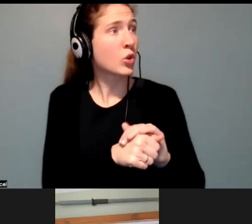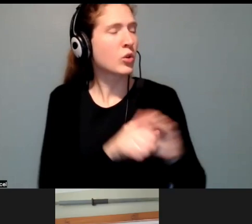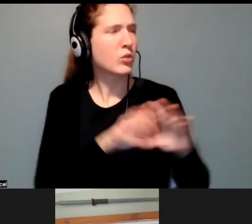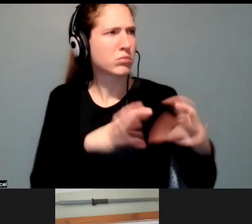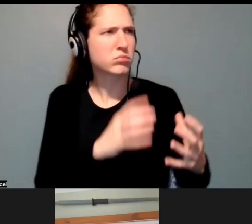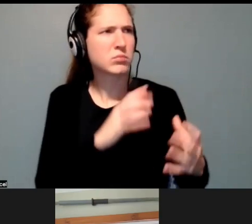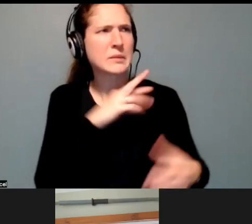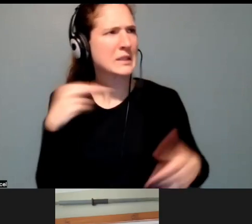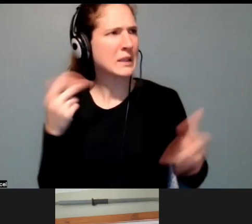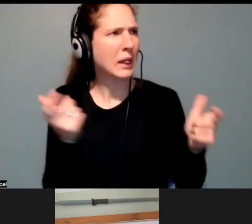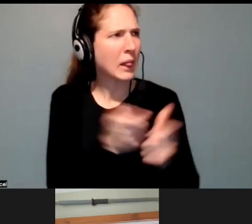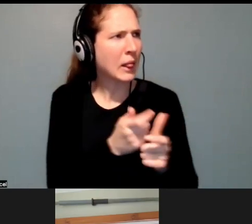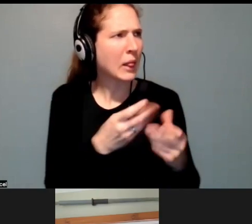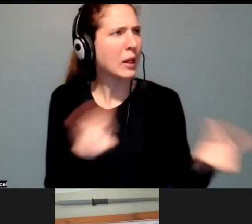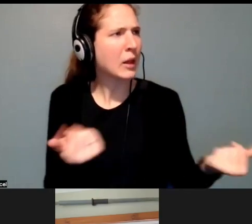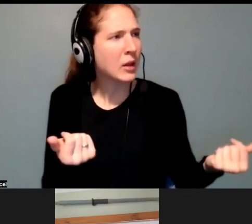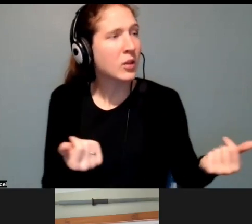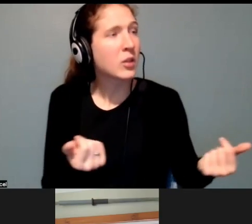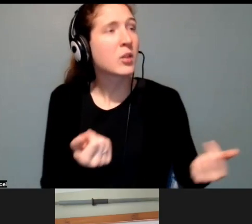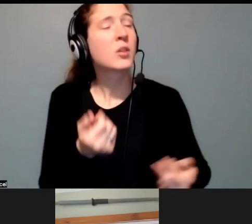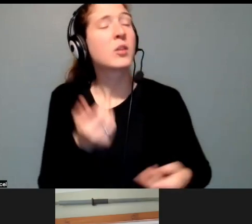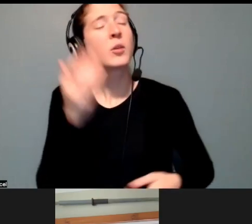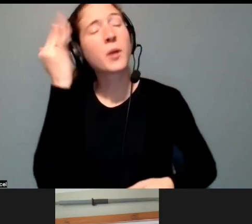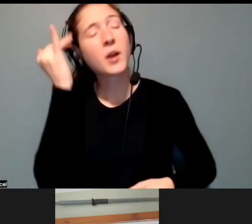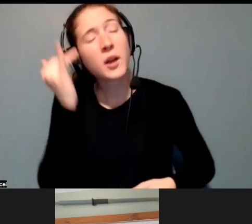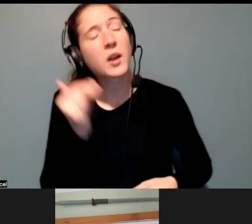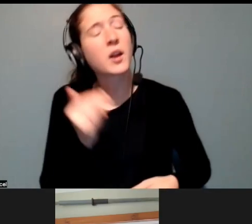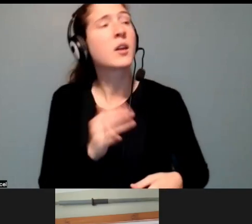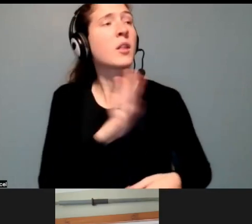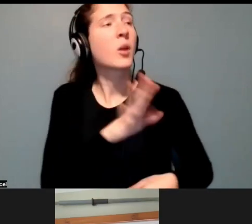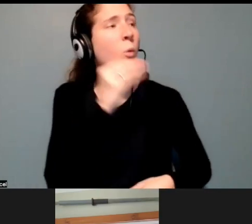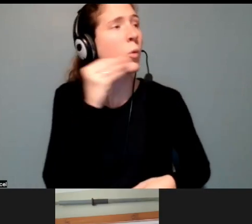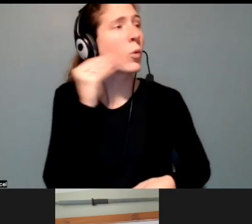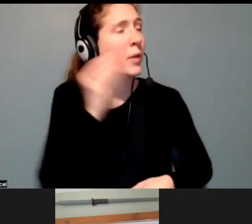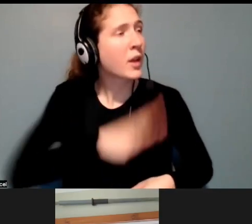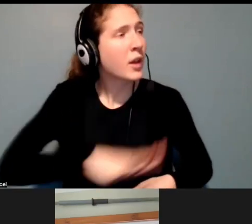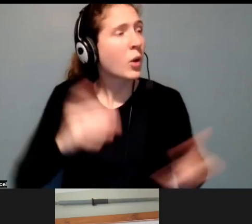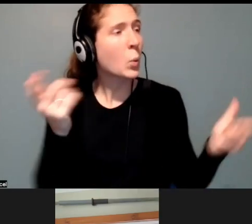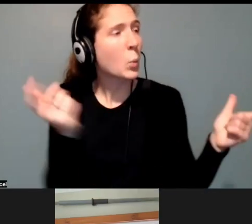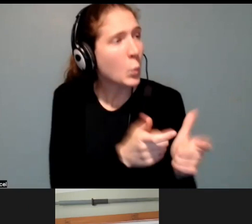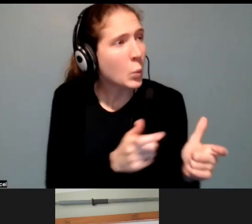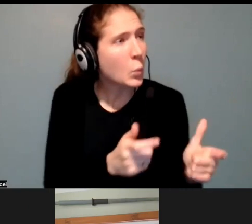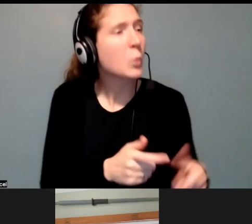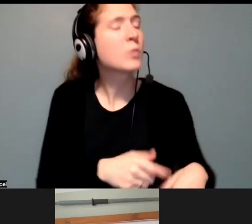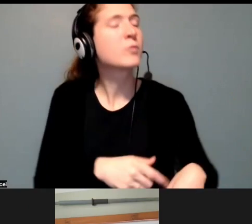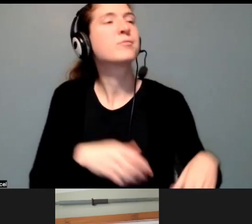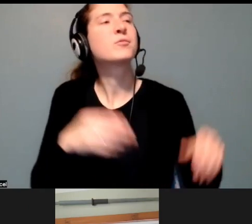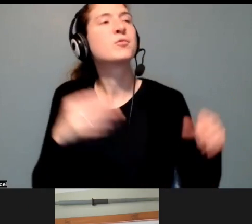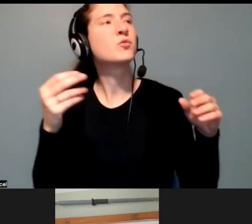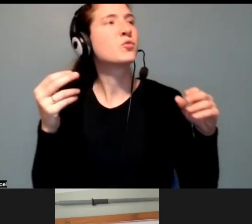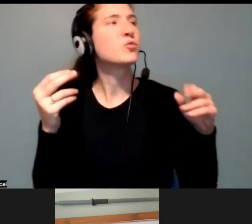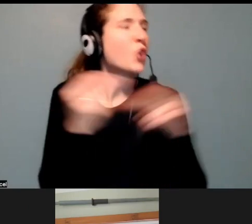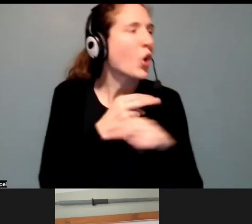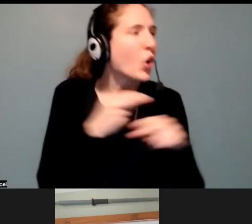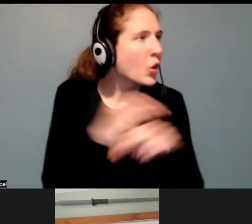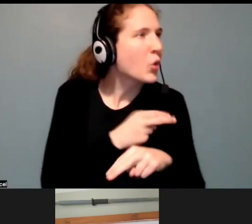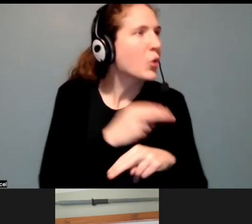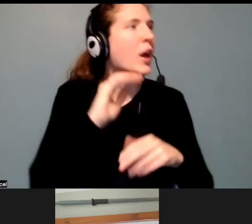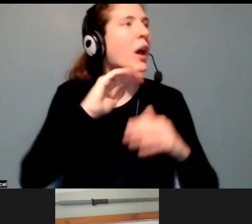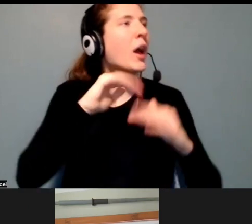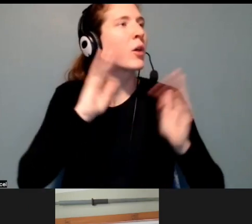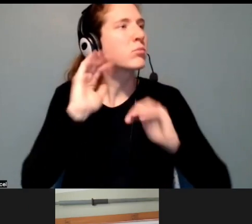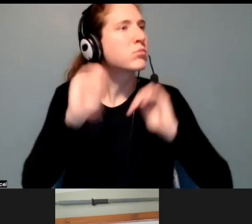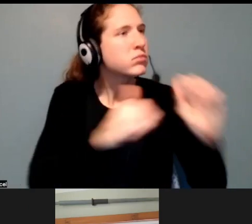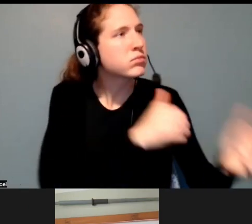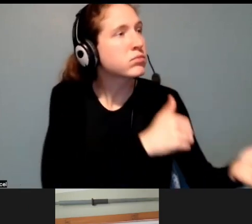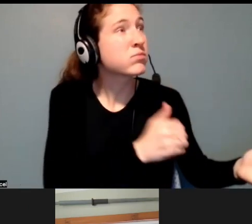habitat loss and the roads and houses and, like you said, wetlands and pollution, climate change, poaching is a